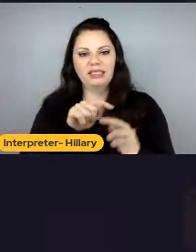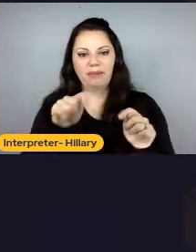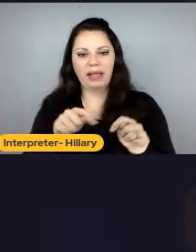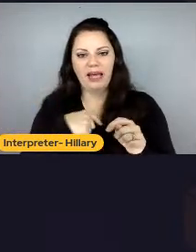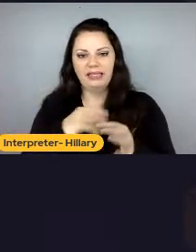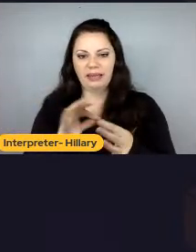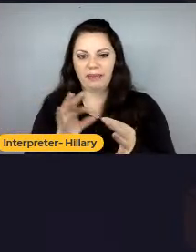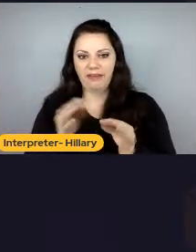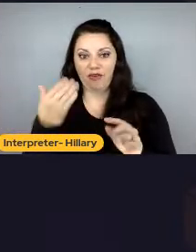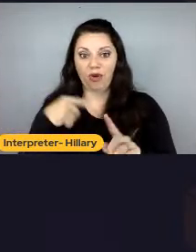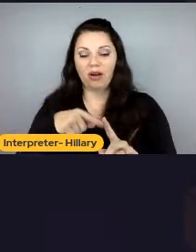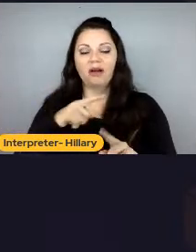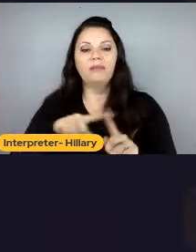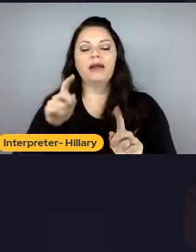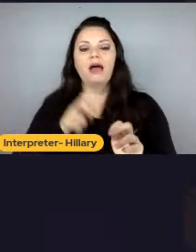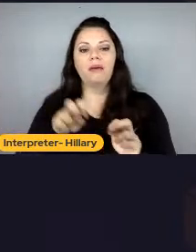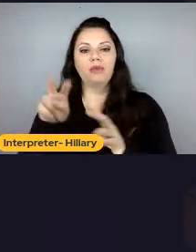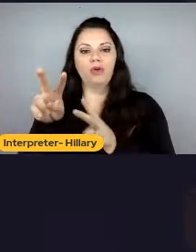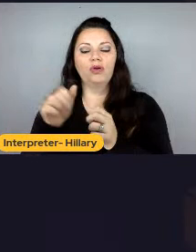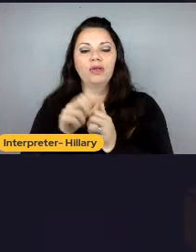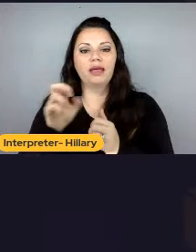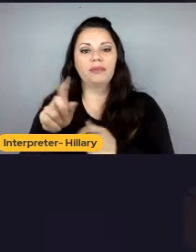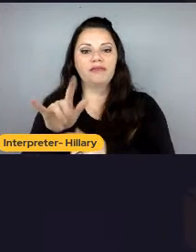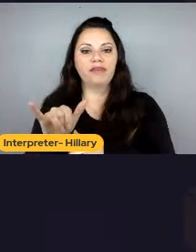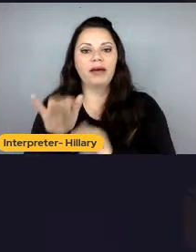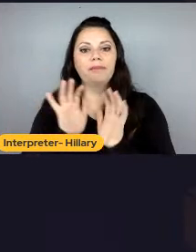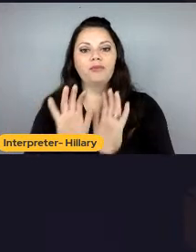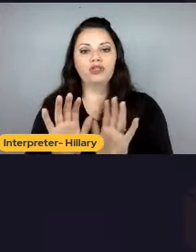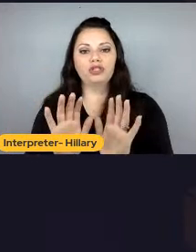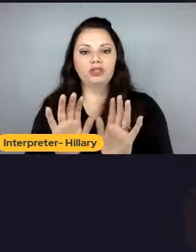here uploaded to S3 by the Amplify push command.